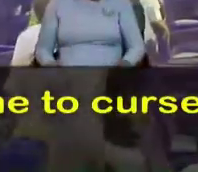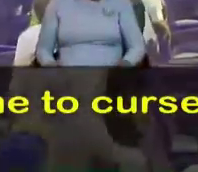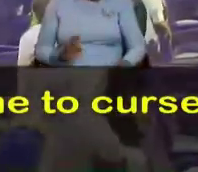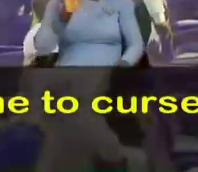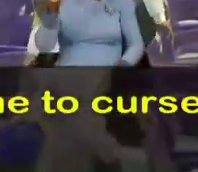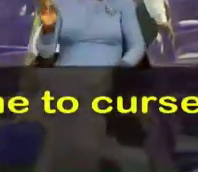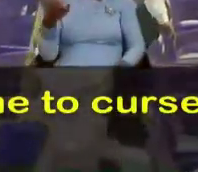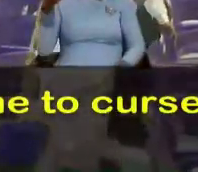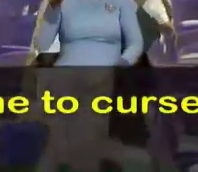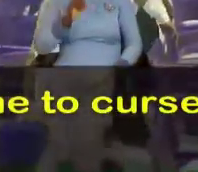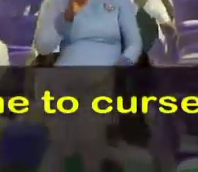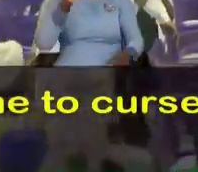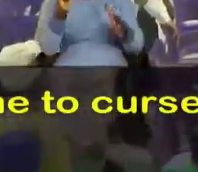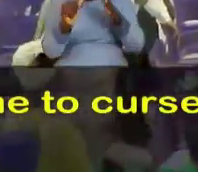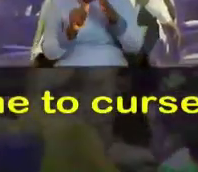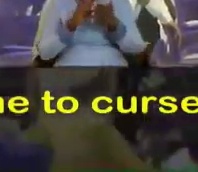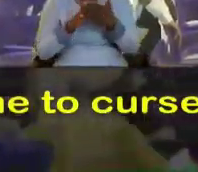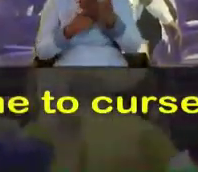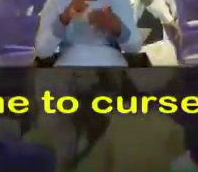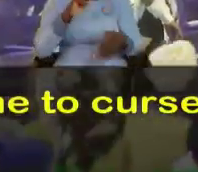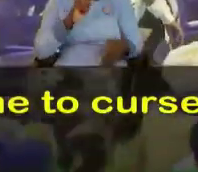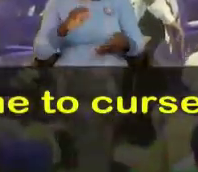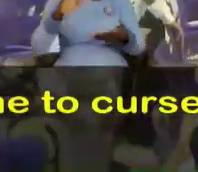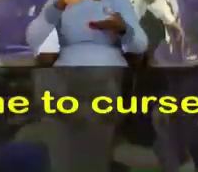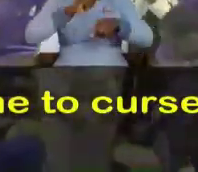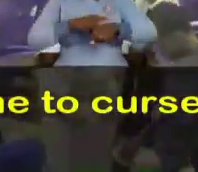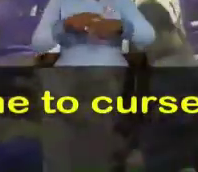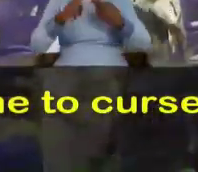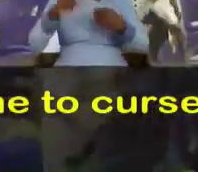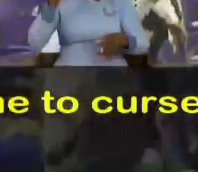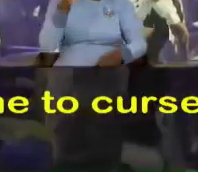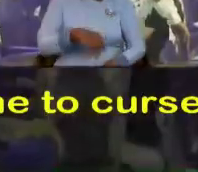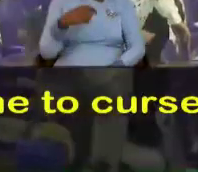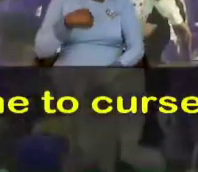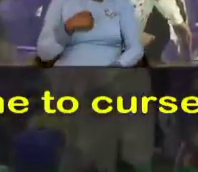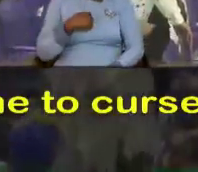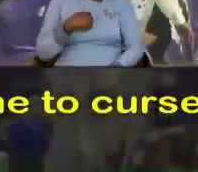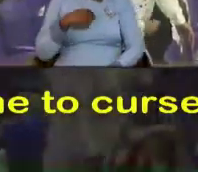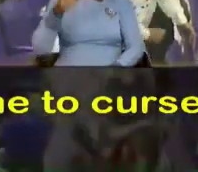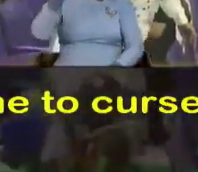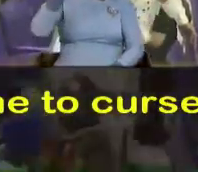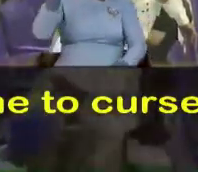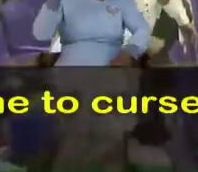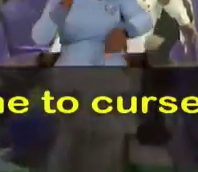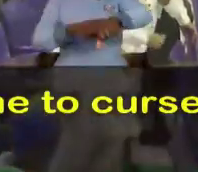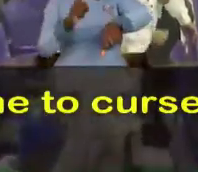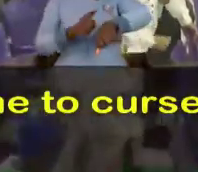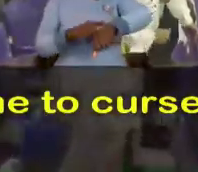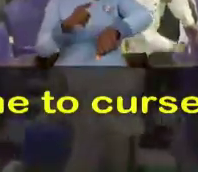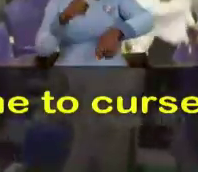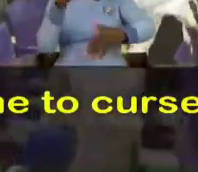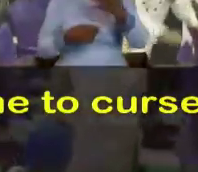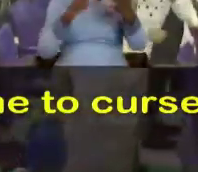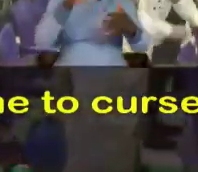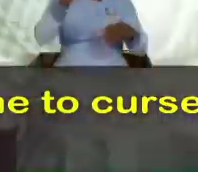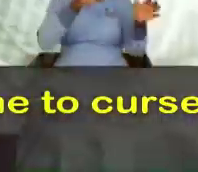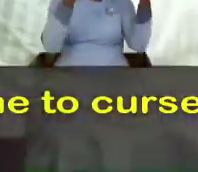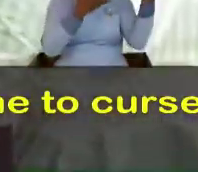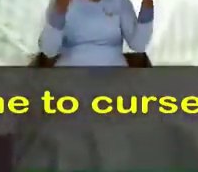using their quiet time to curse me. What are you waiting for?